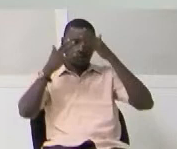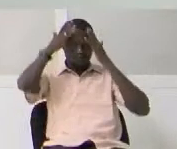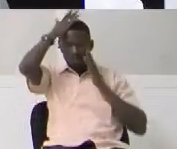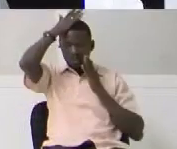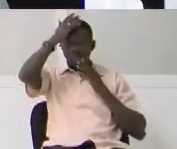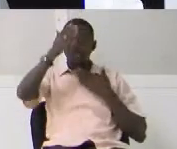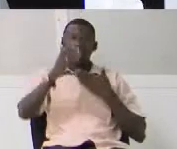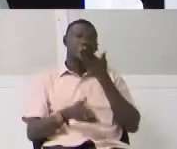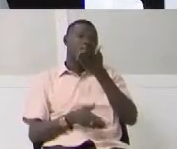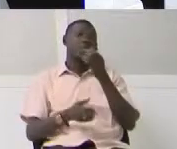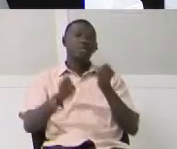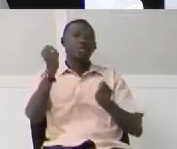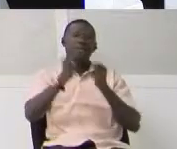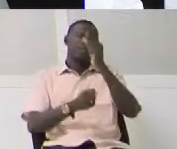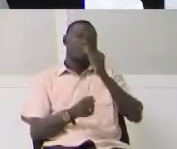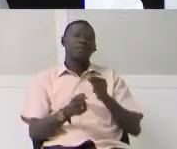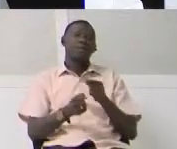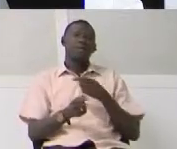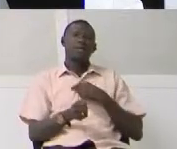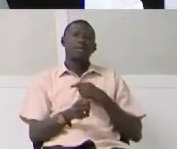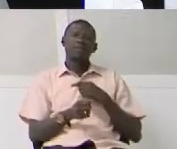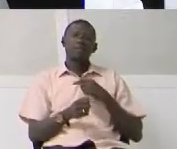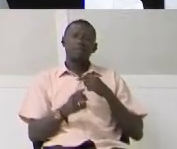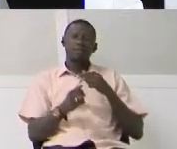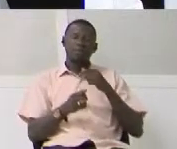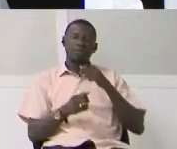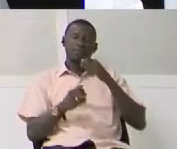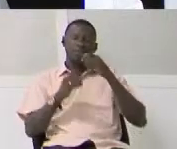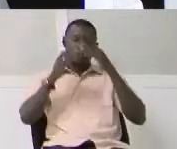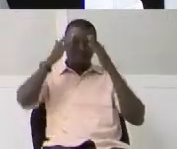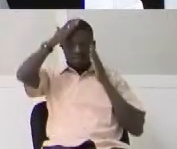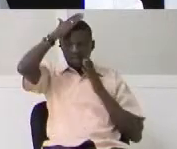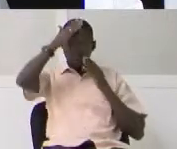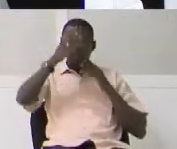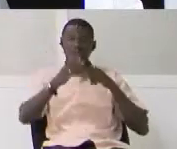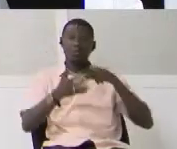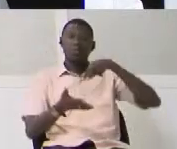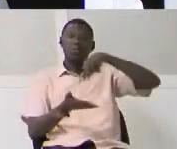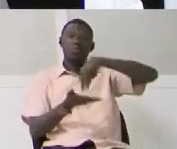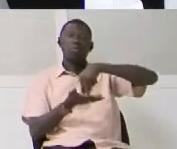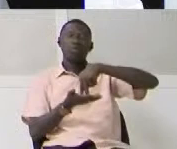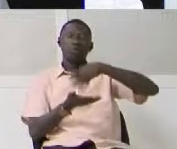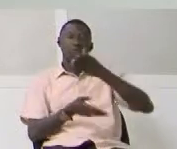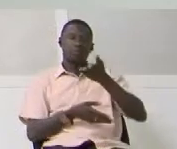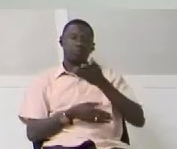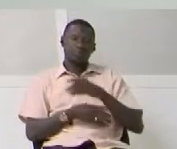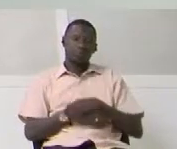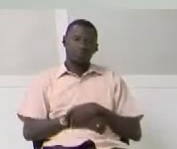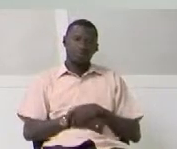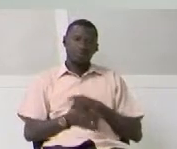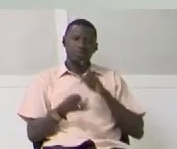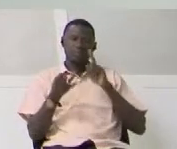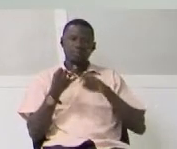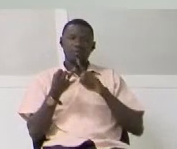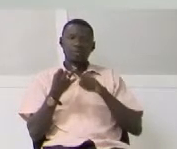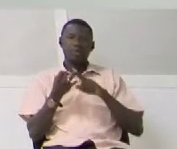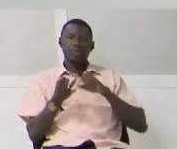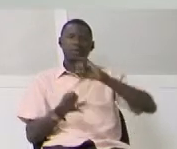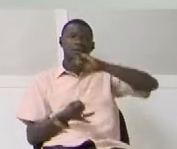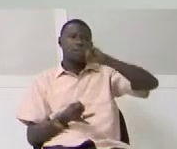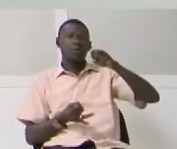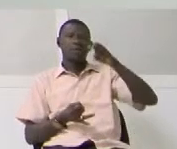nga xam ne soldari fetal nañ ko driver ci checkpoint soldari. The June beating